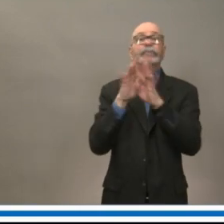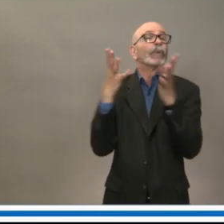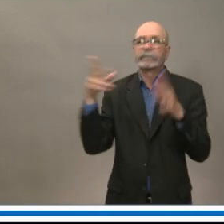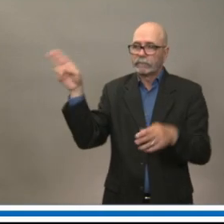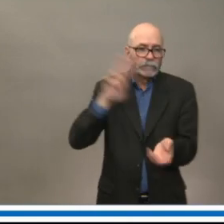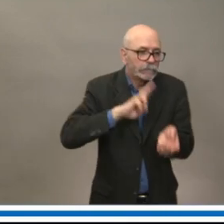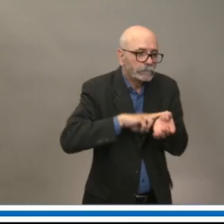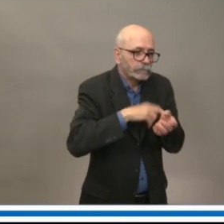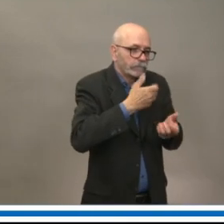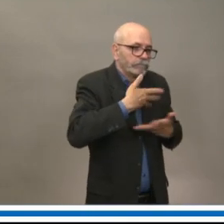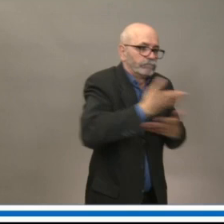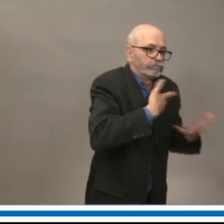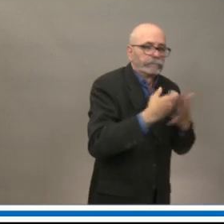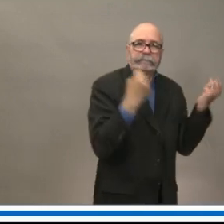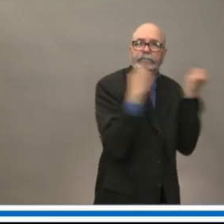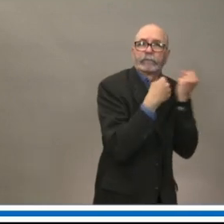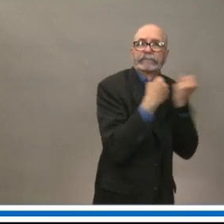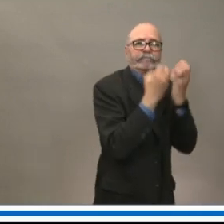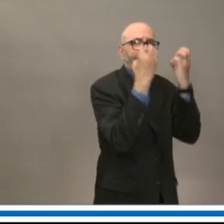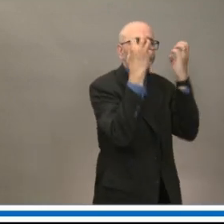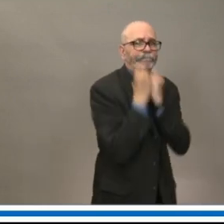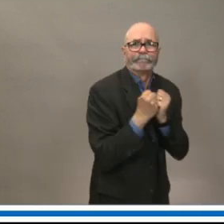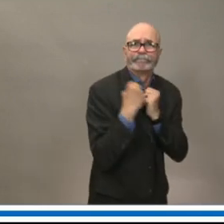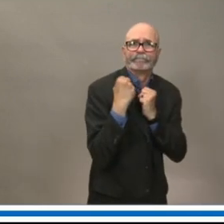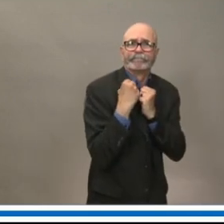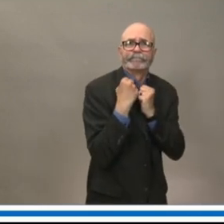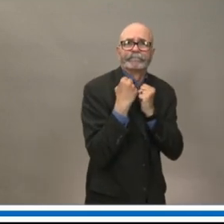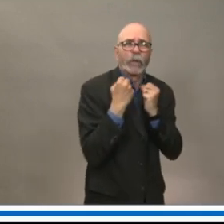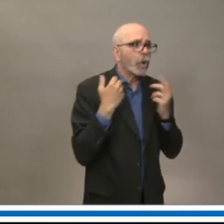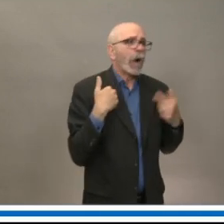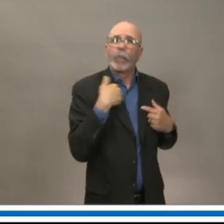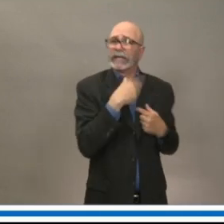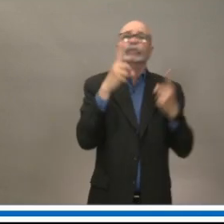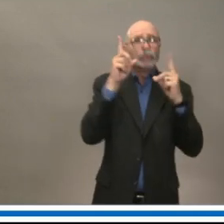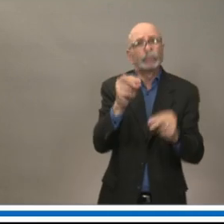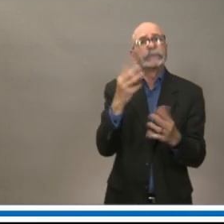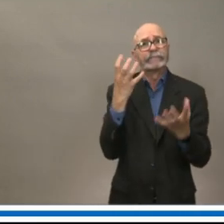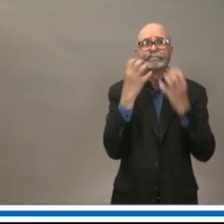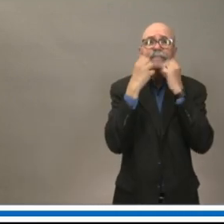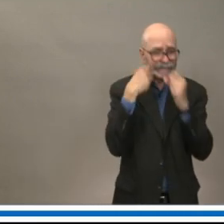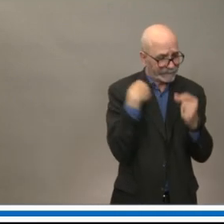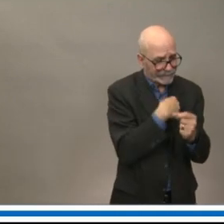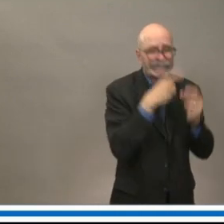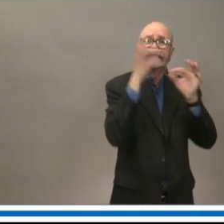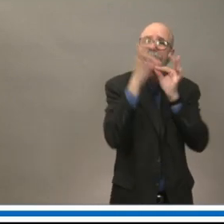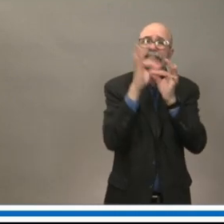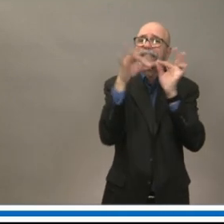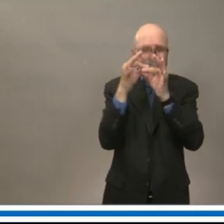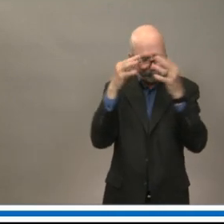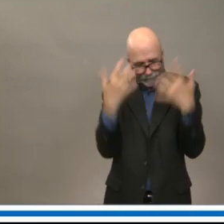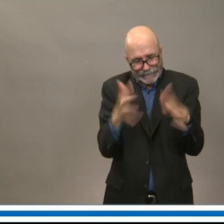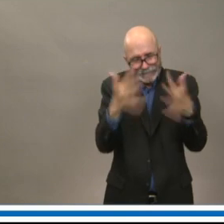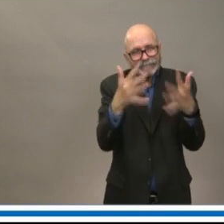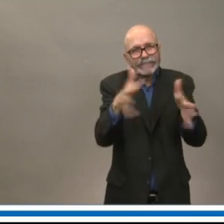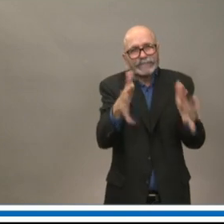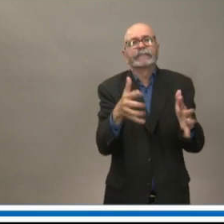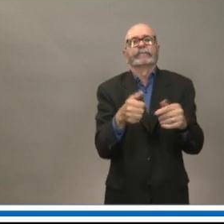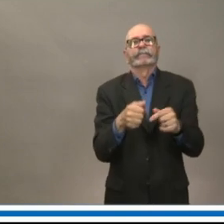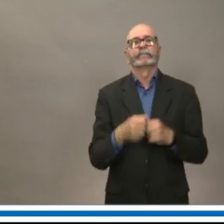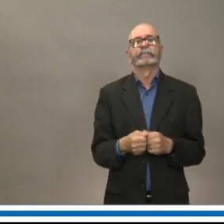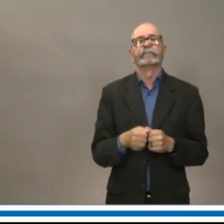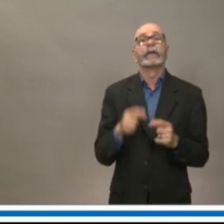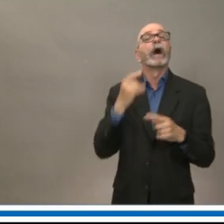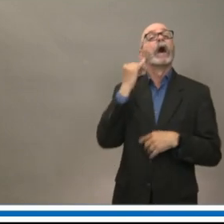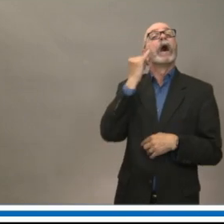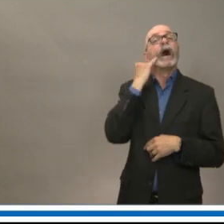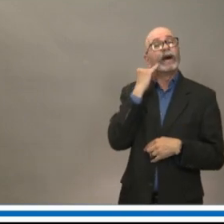circumstances. So we do testing, but even if we had a long-term care facility and we